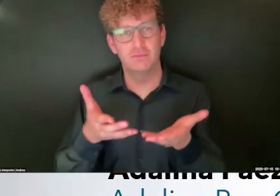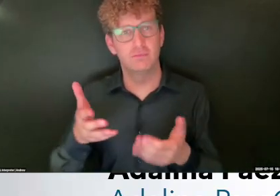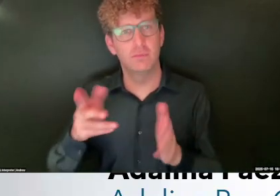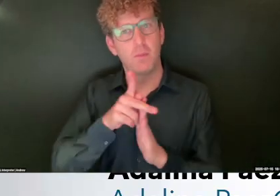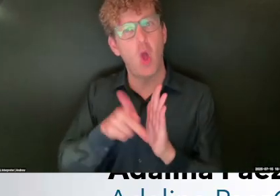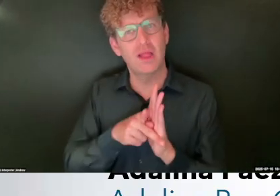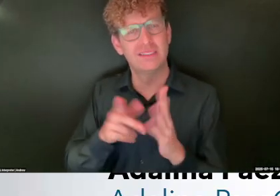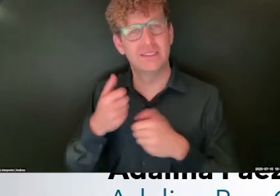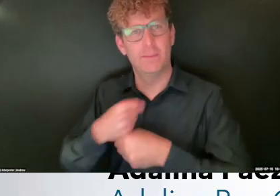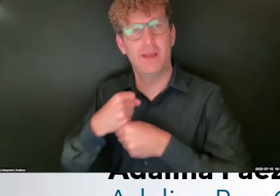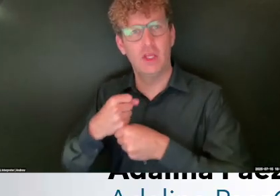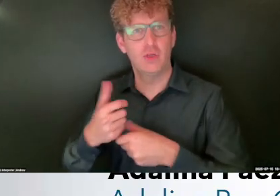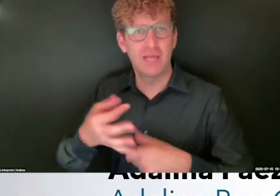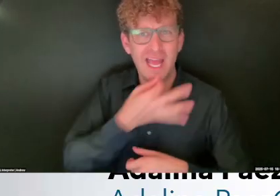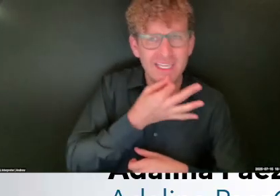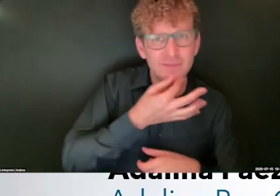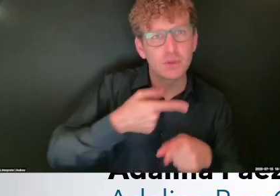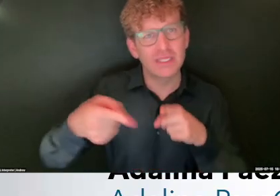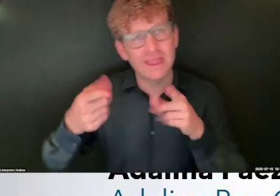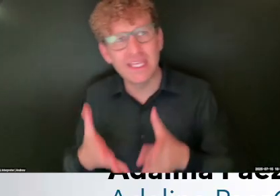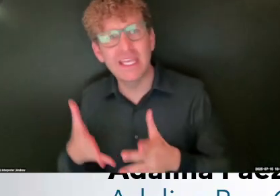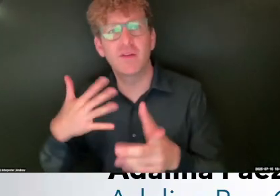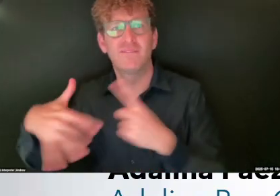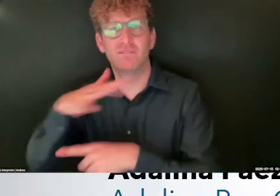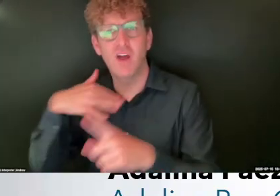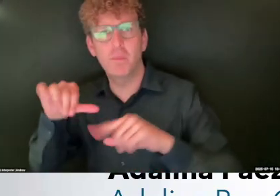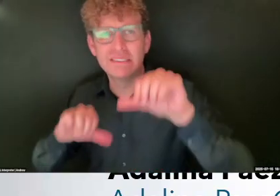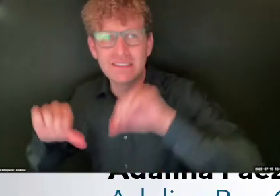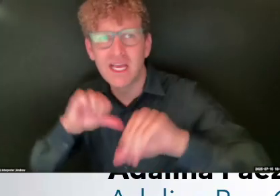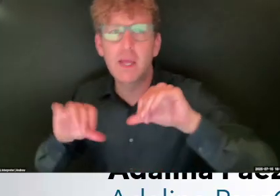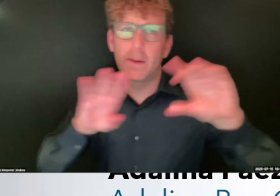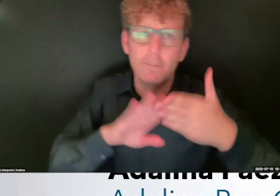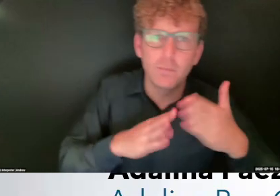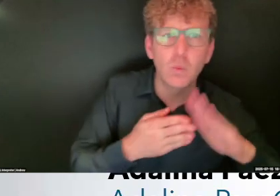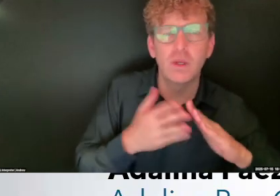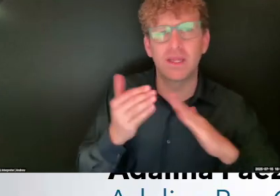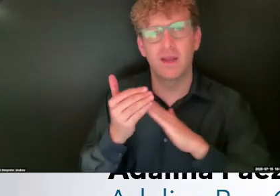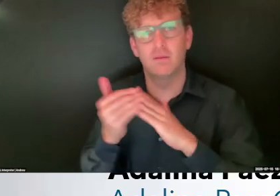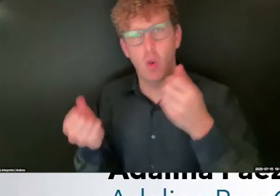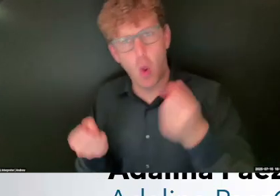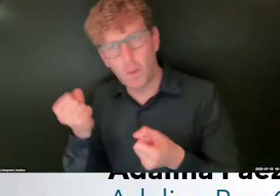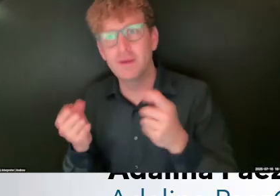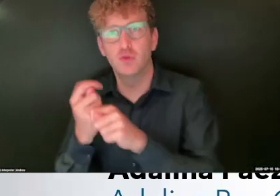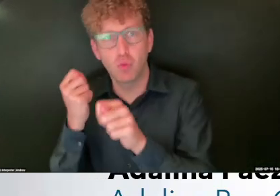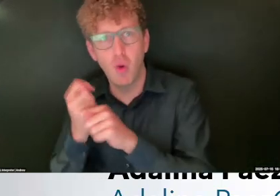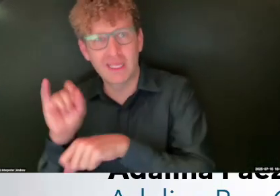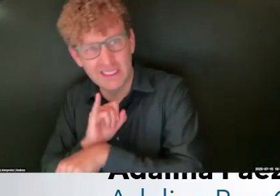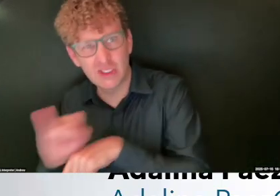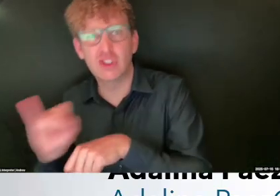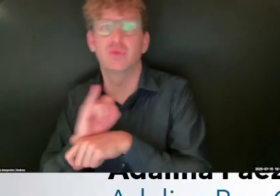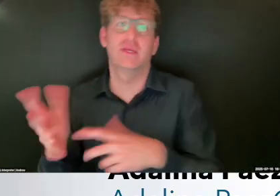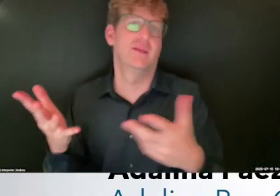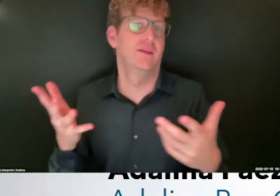automotive and trucking industries, fleet operators, community groups, and the public to discuss a variety of issues, including